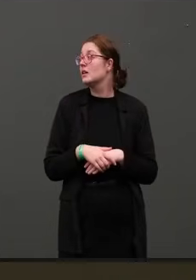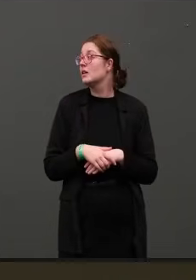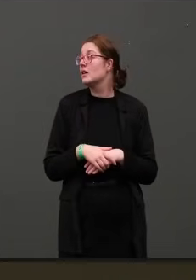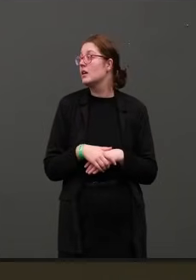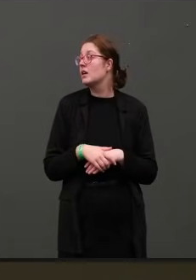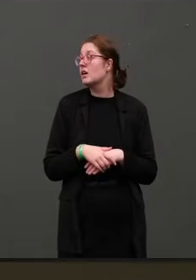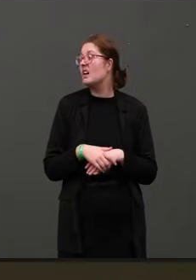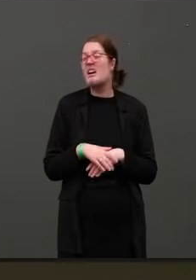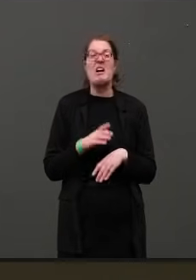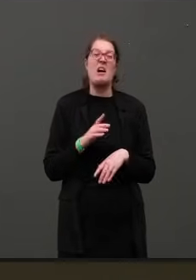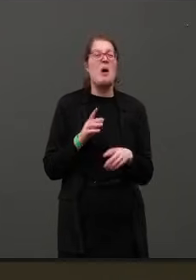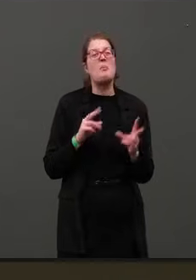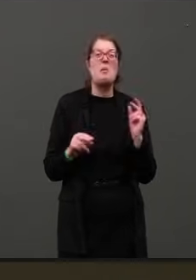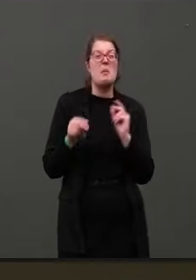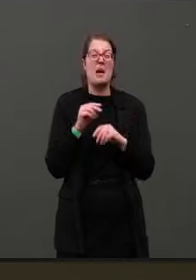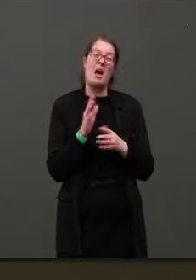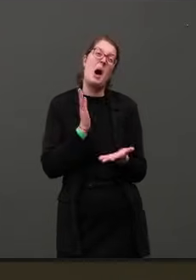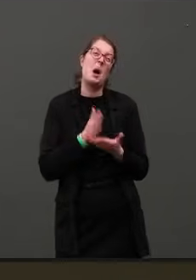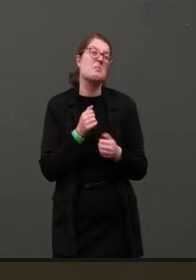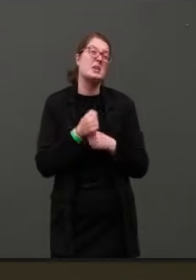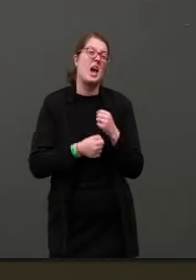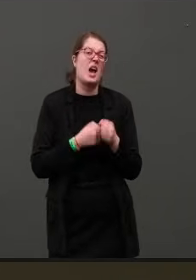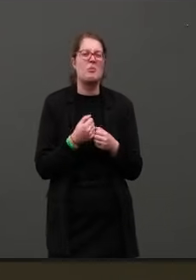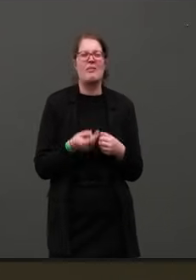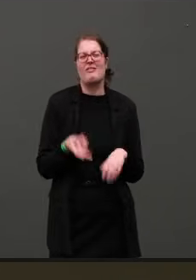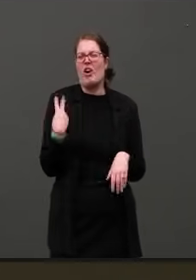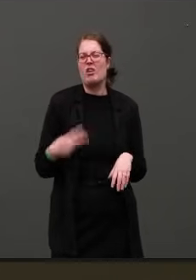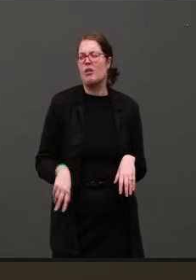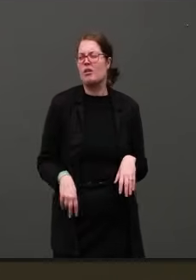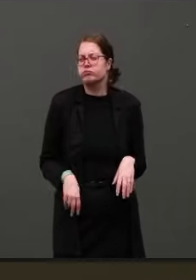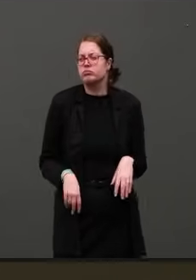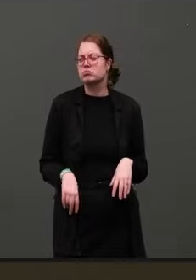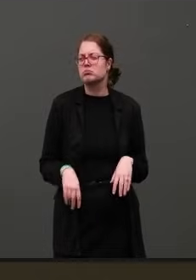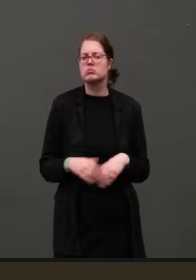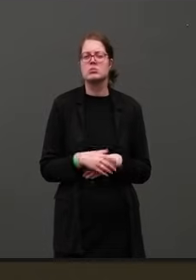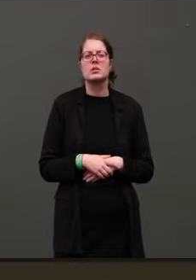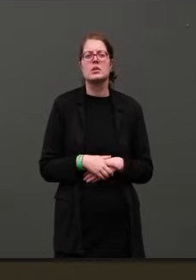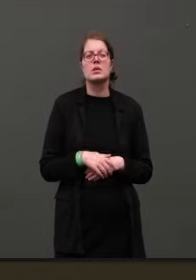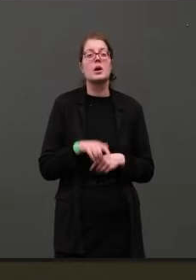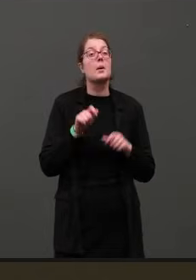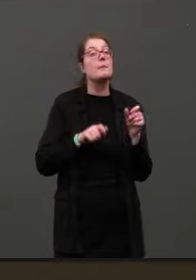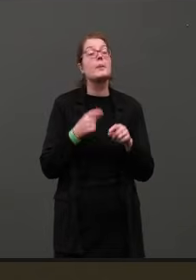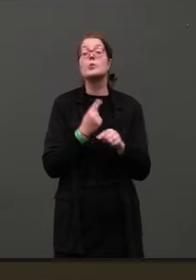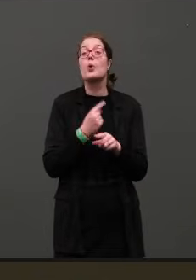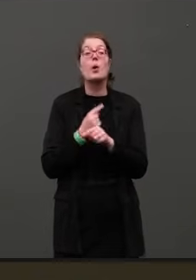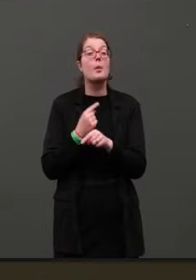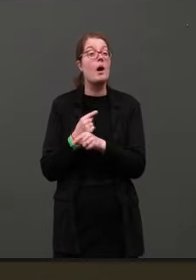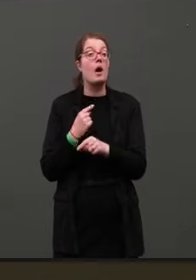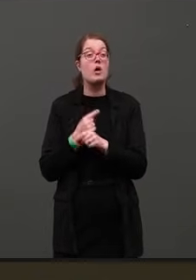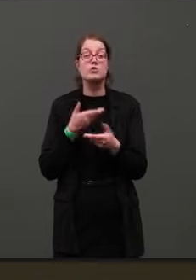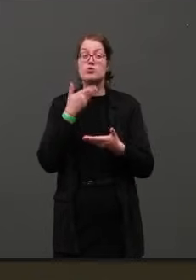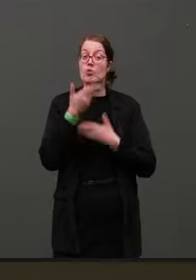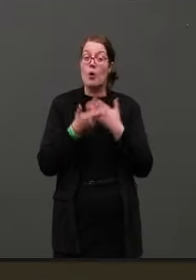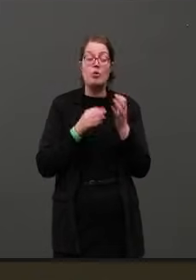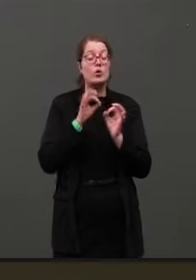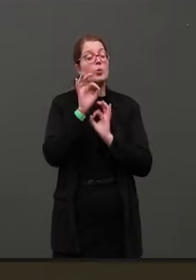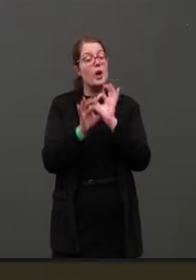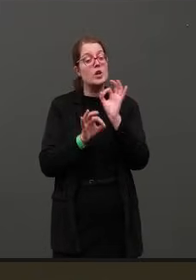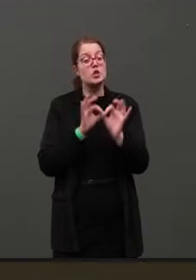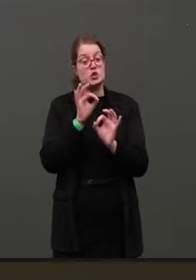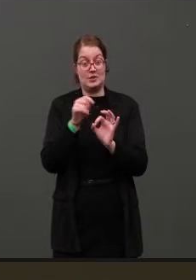people? Fuck 'em. What people were talking about was how the story question was